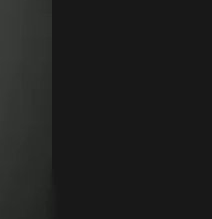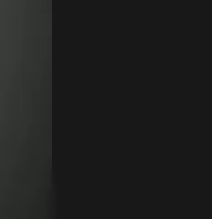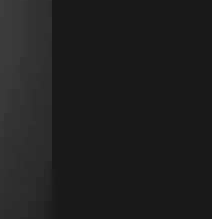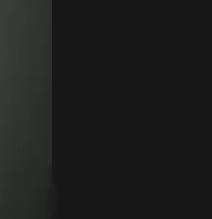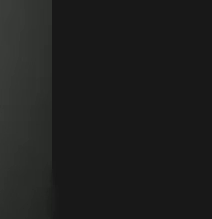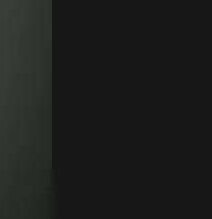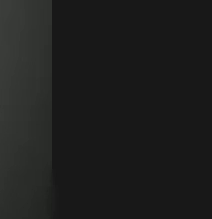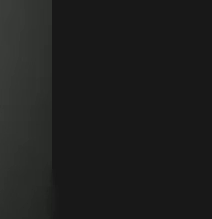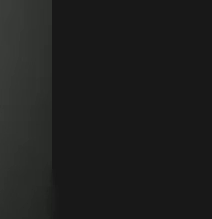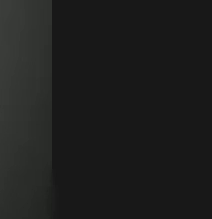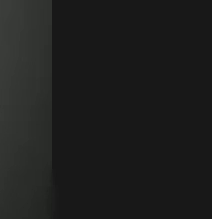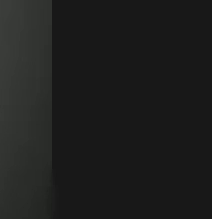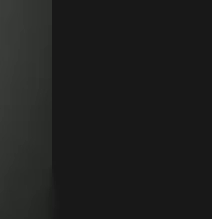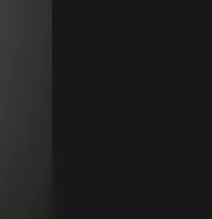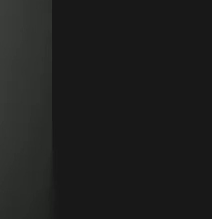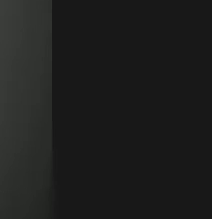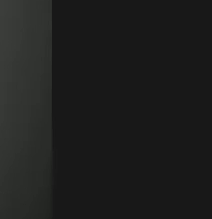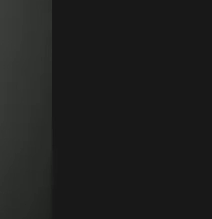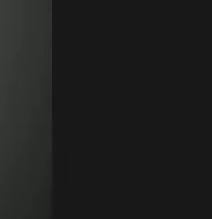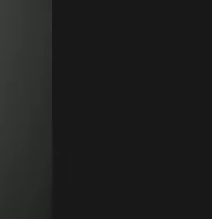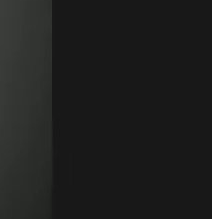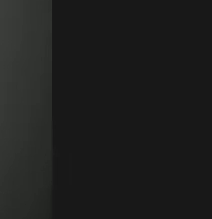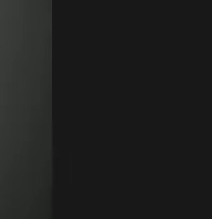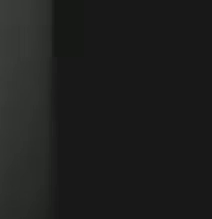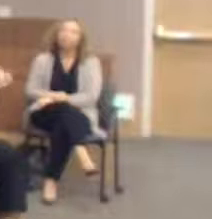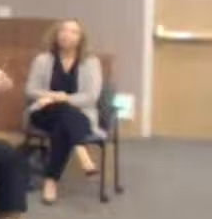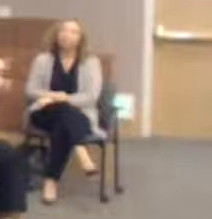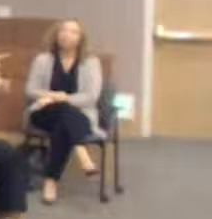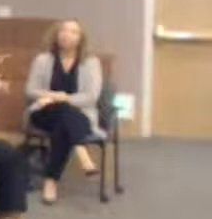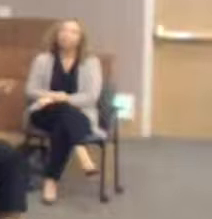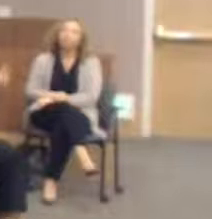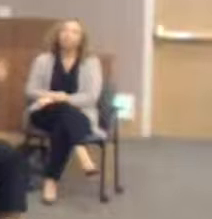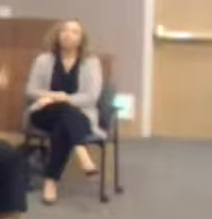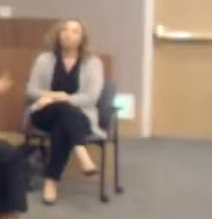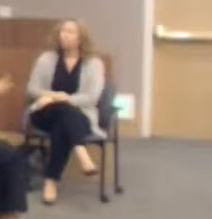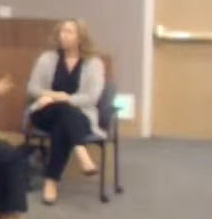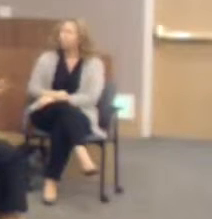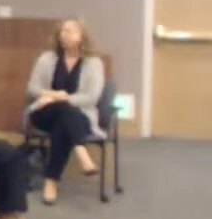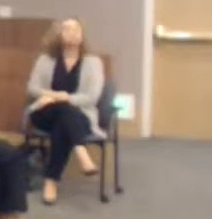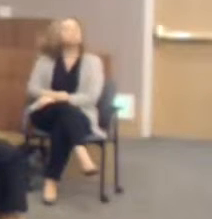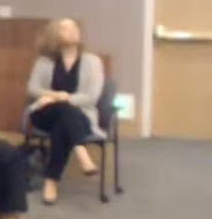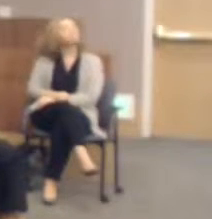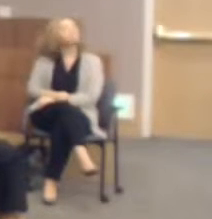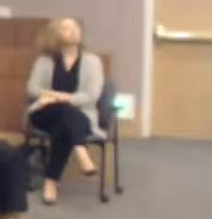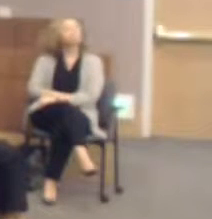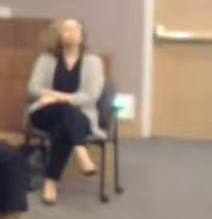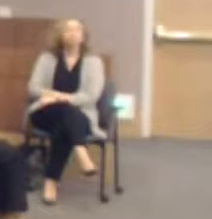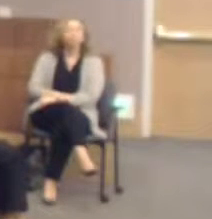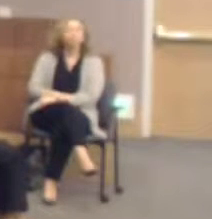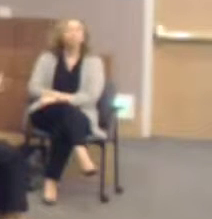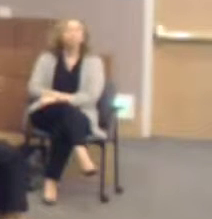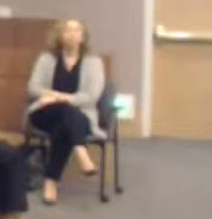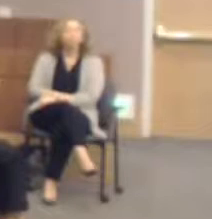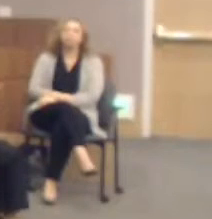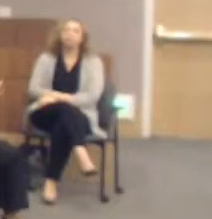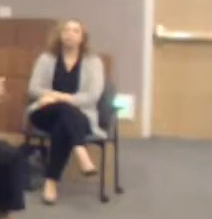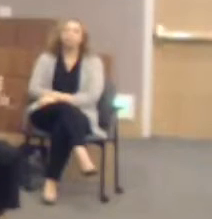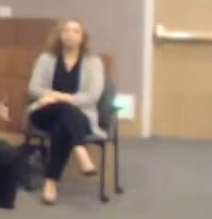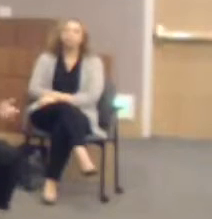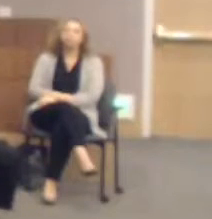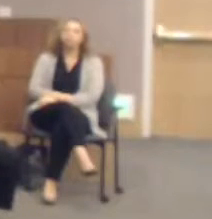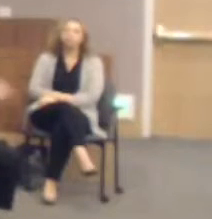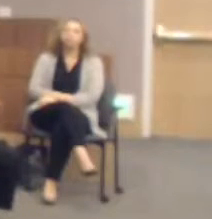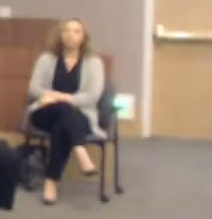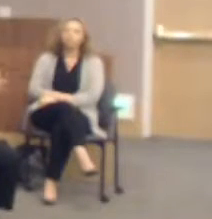Good morning. Good morning to those of you who are joining us over the internet. We're very excited about today's presentation. If anybody